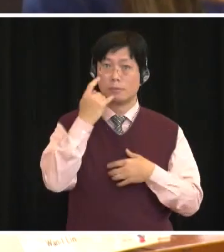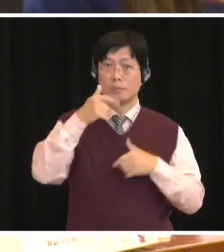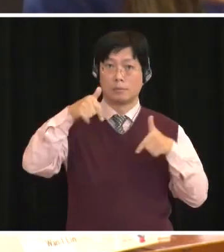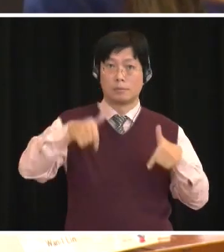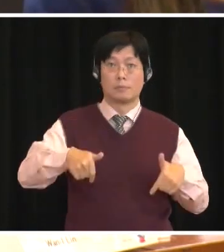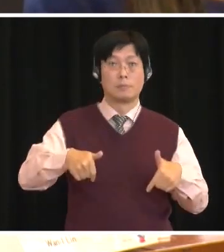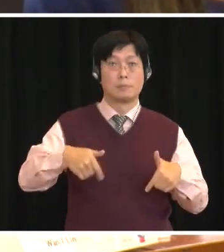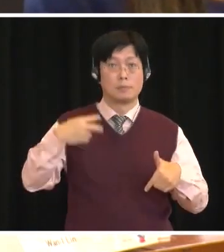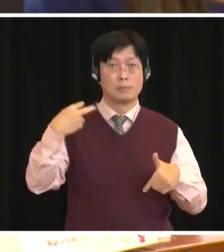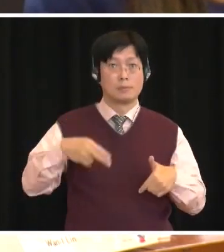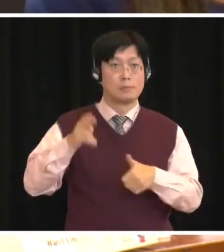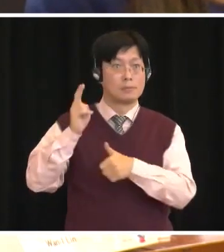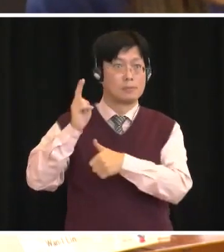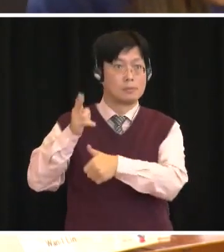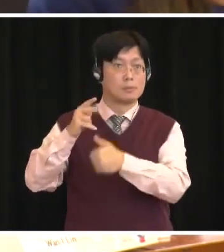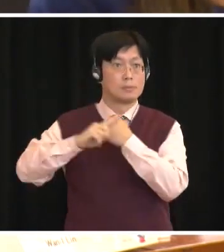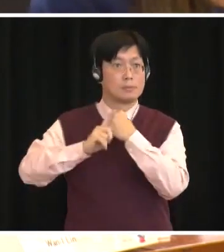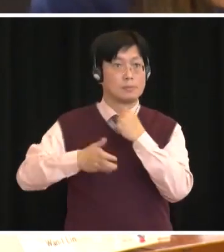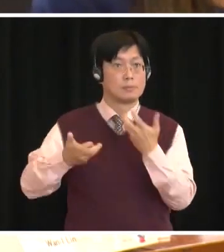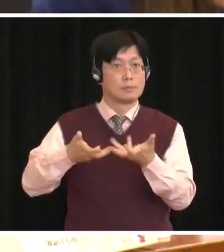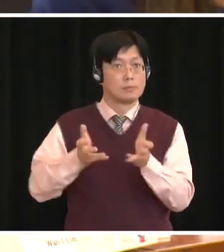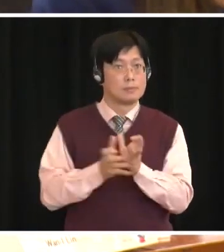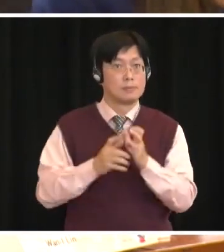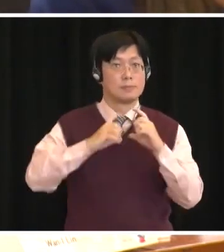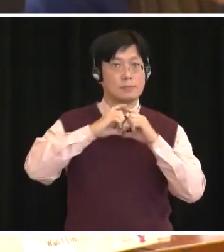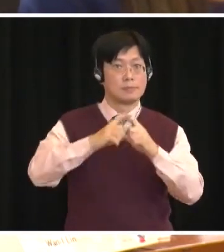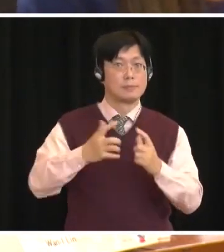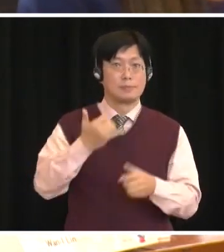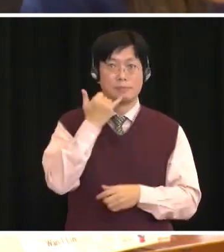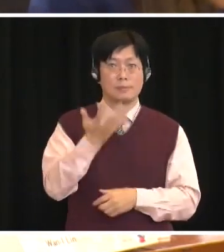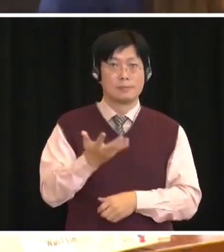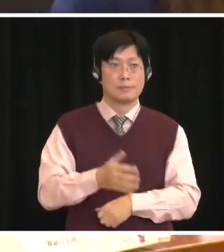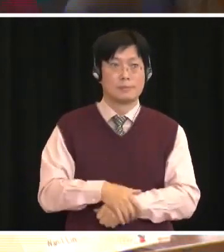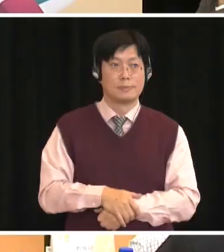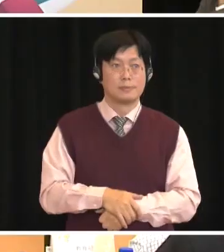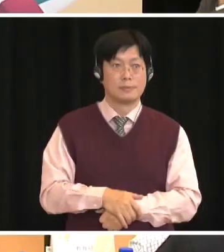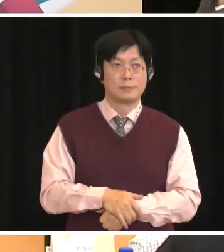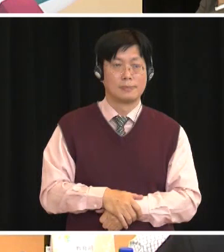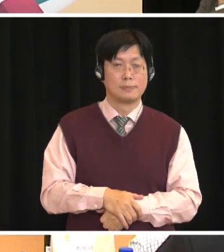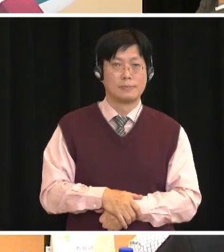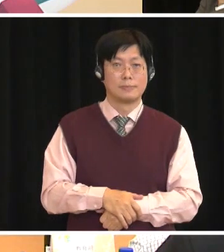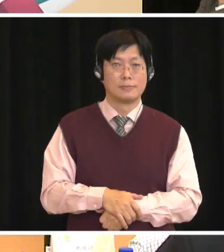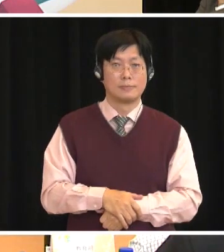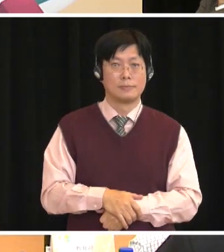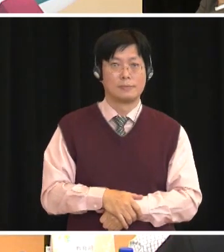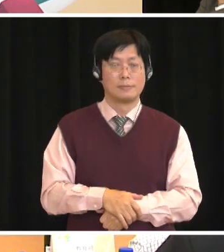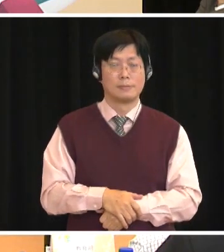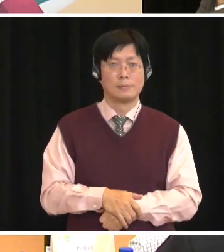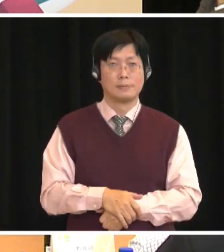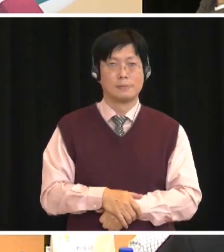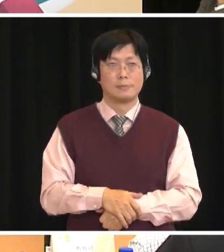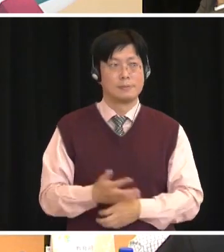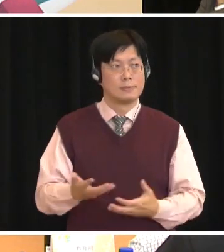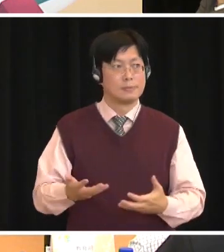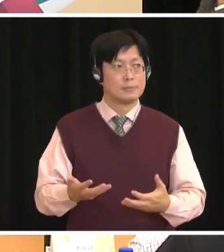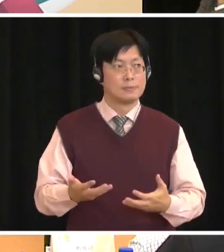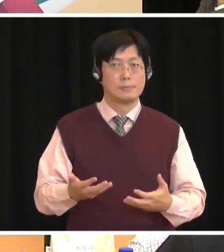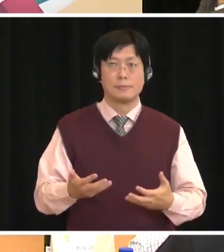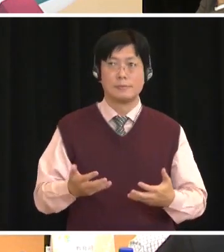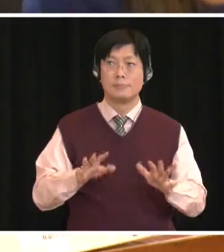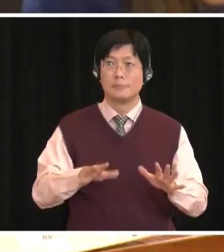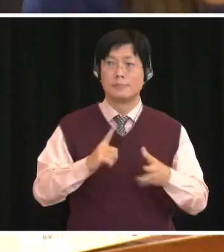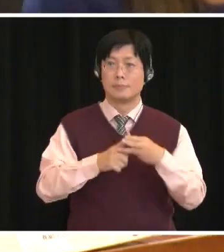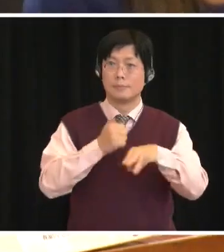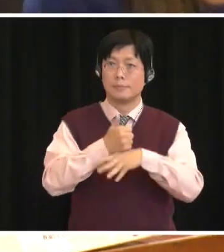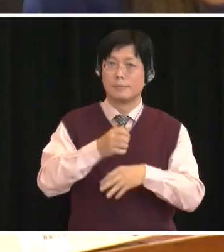and extraterritorial issue. So maybe in the afternoon we can ask the MOJ to